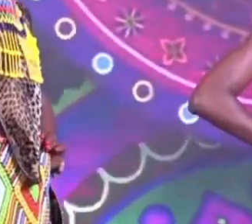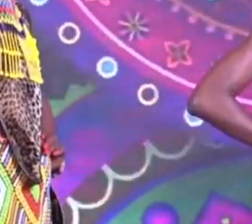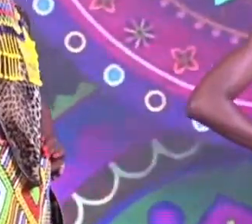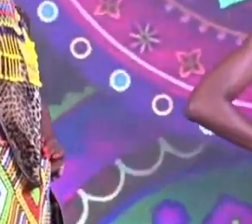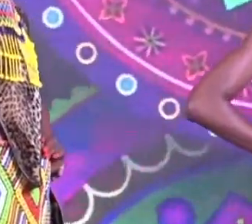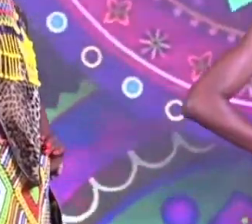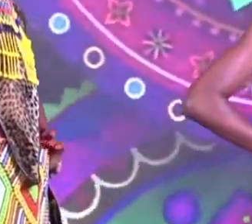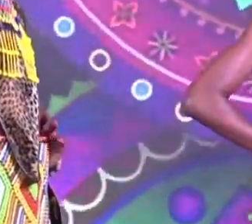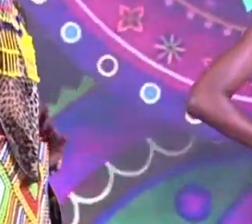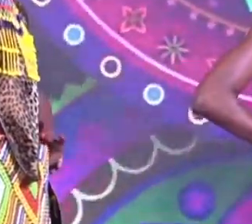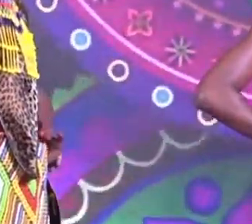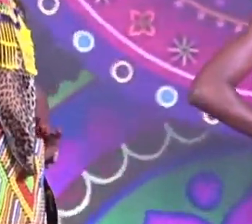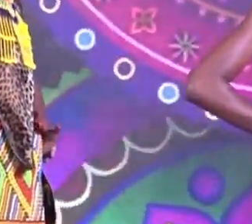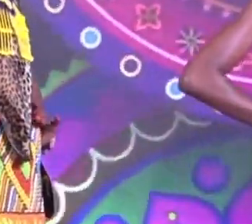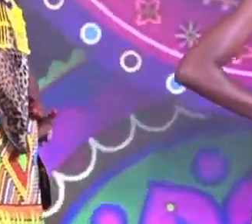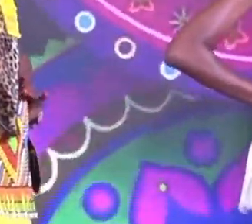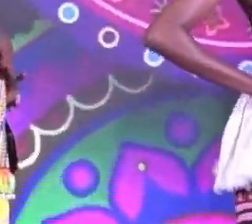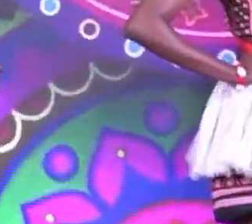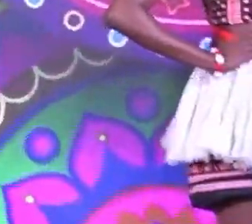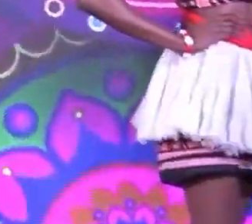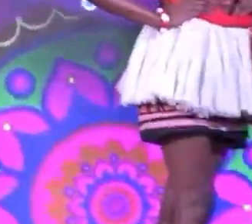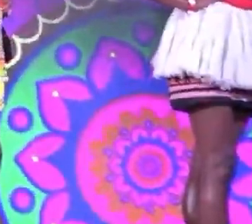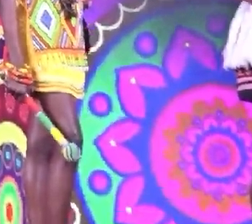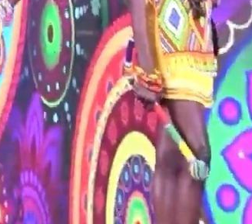glamorous fashion events,